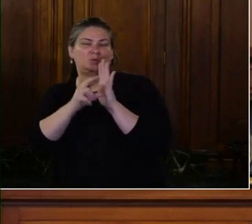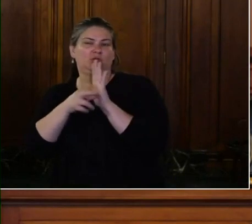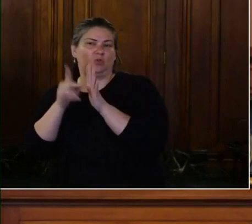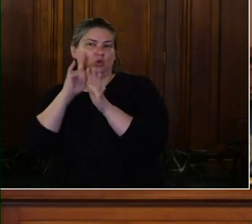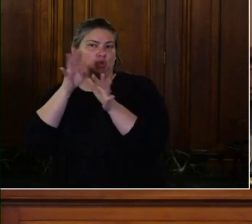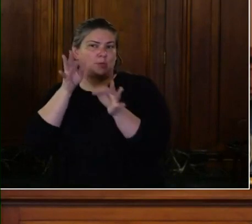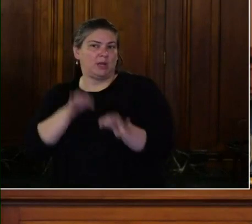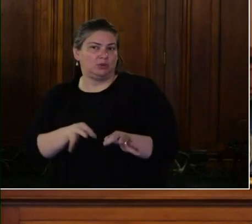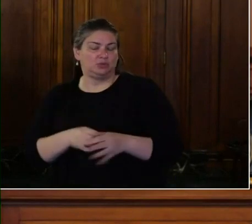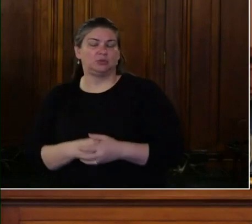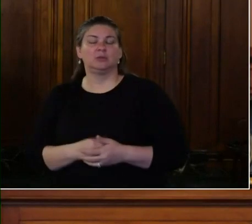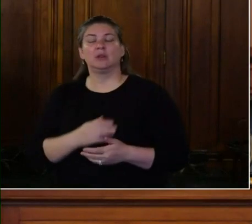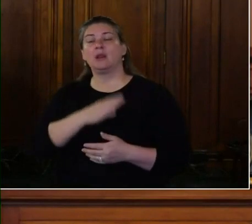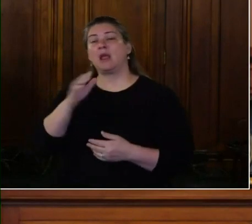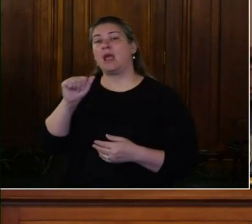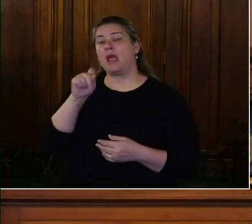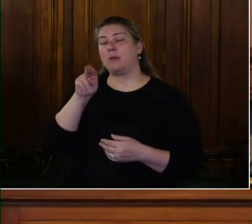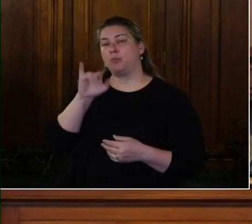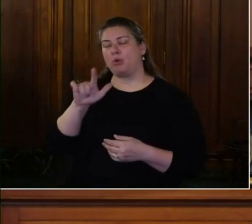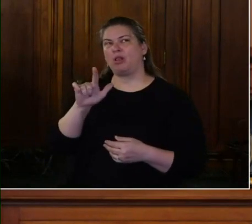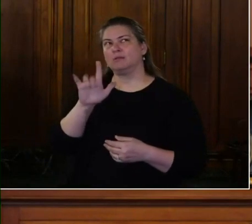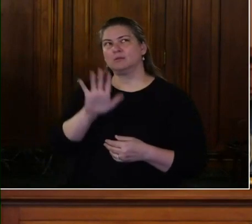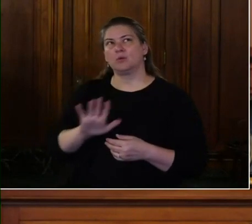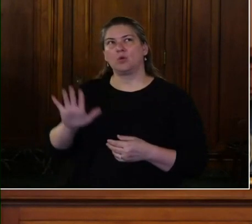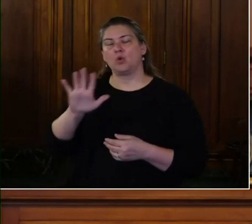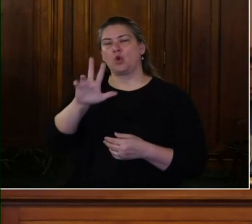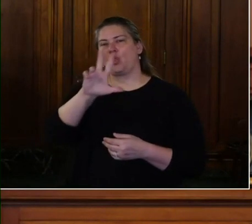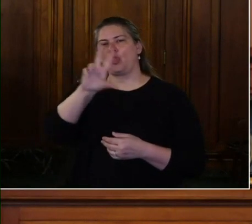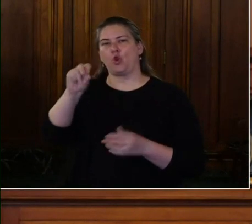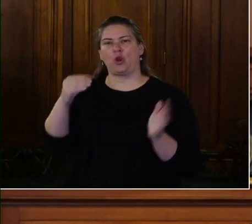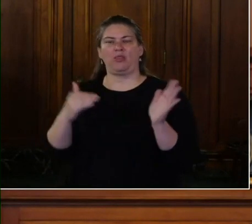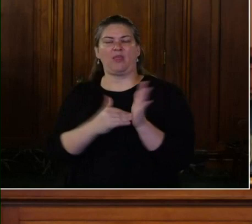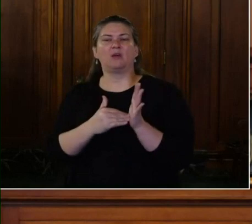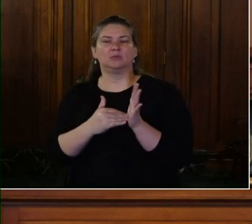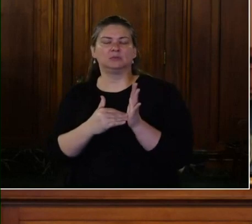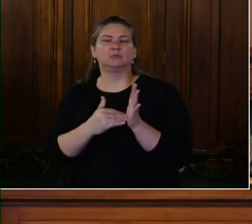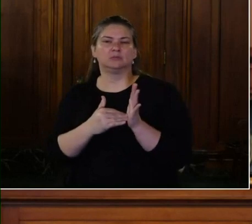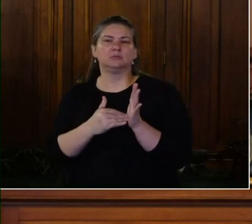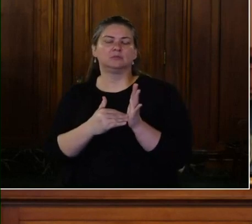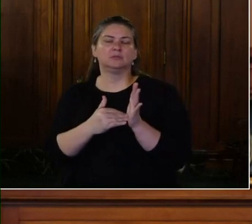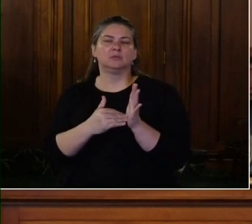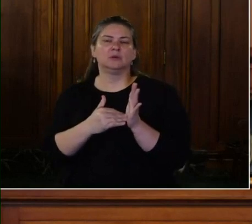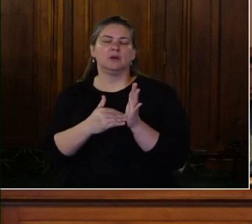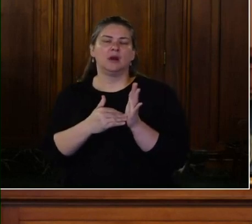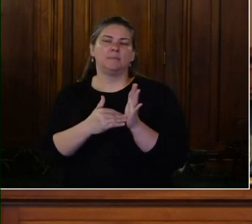determination. And then for April, it is right around 30,000 that are still